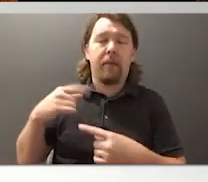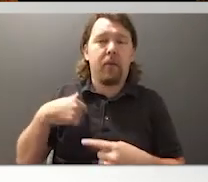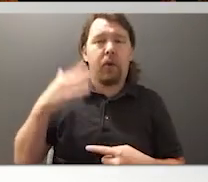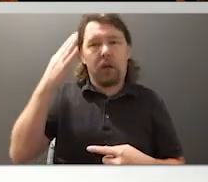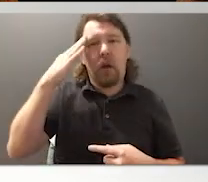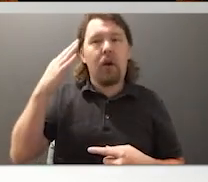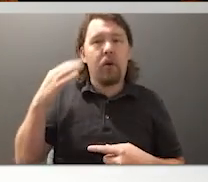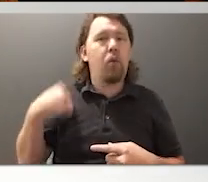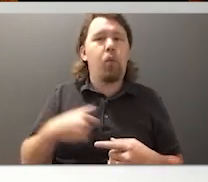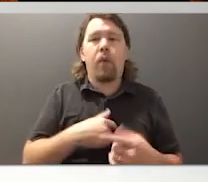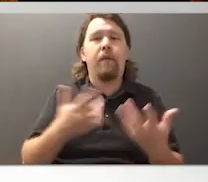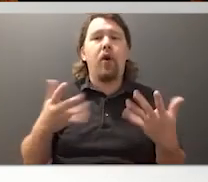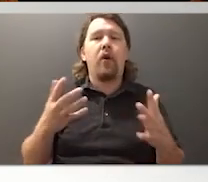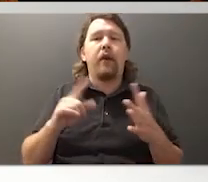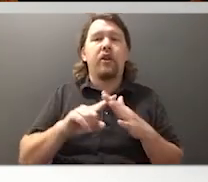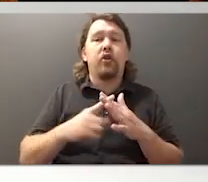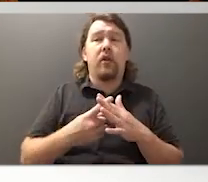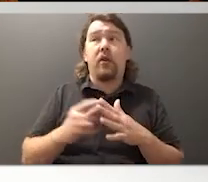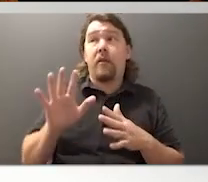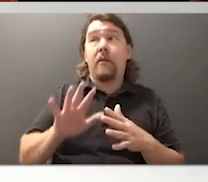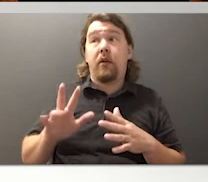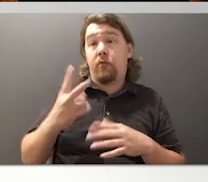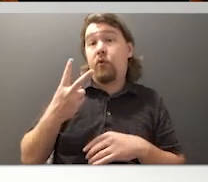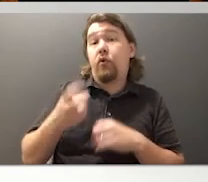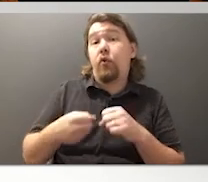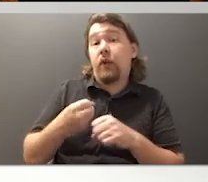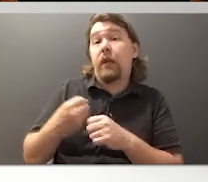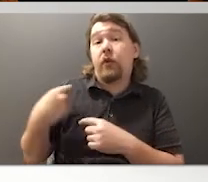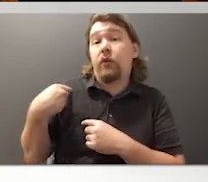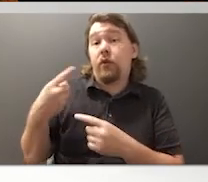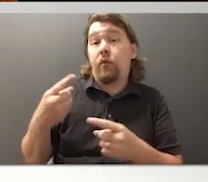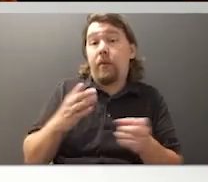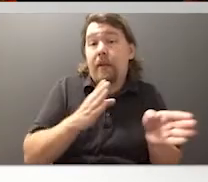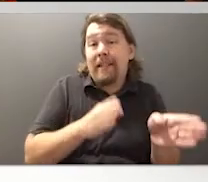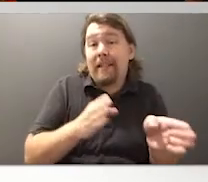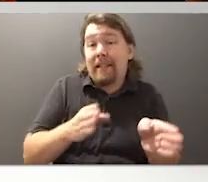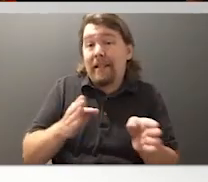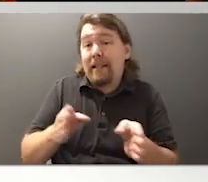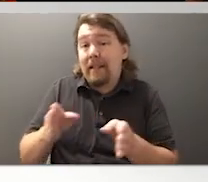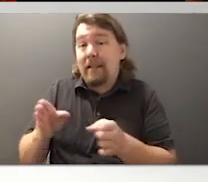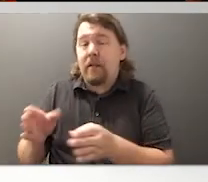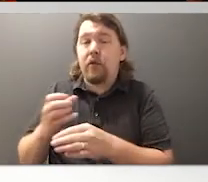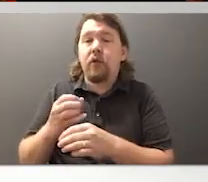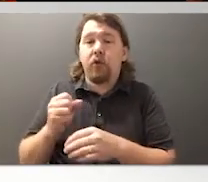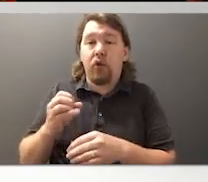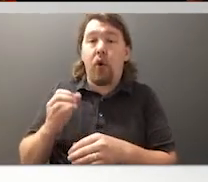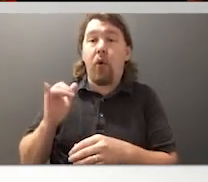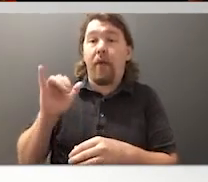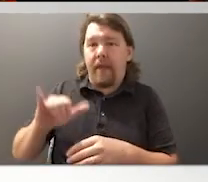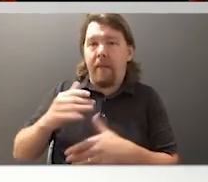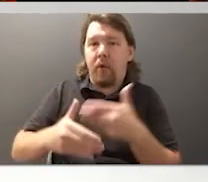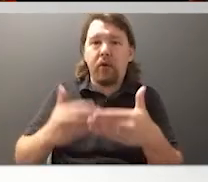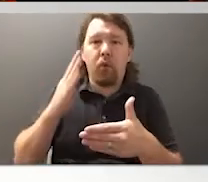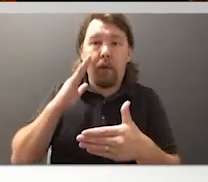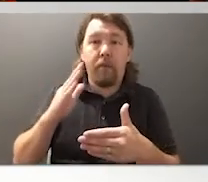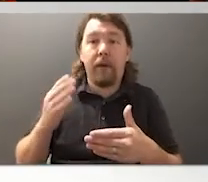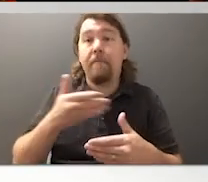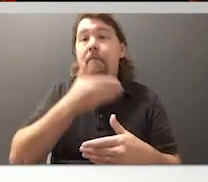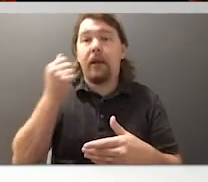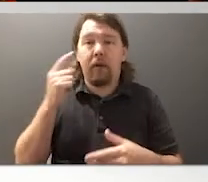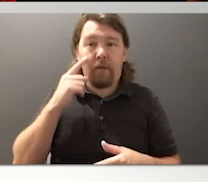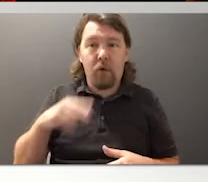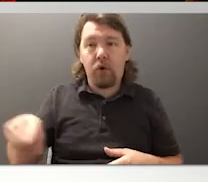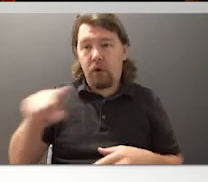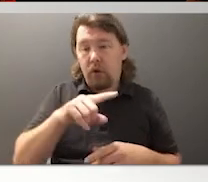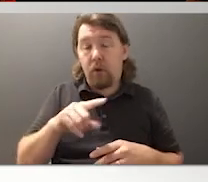McKay. So we have already started, about 2 years, we've been anticipating just